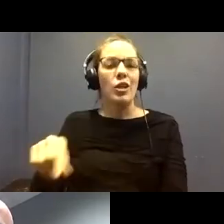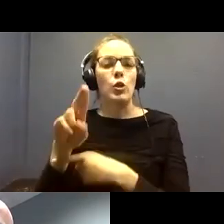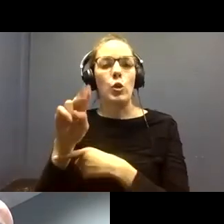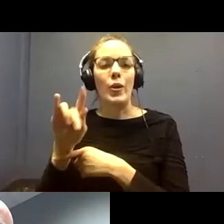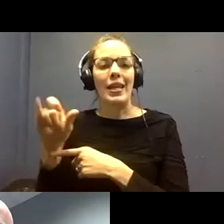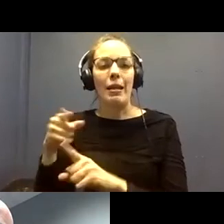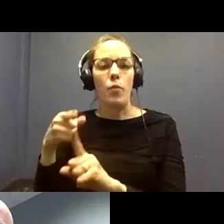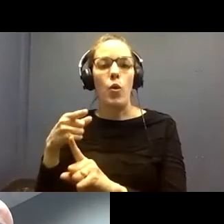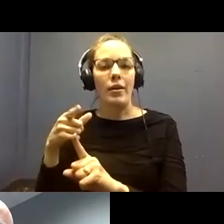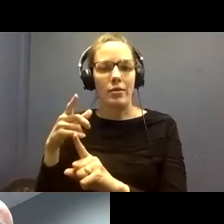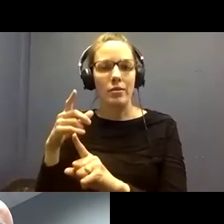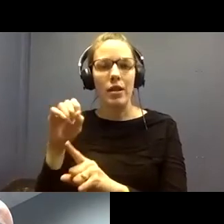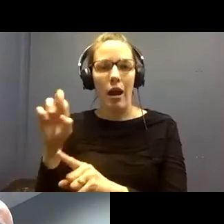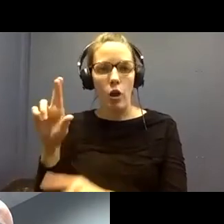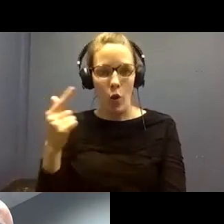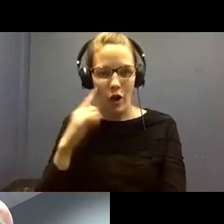call